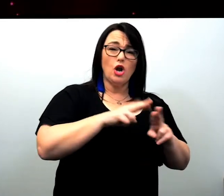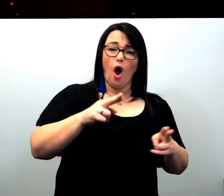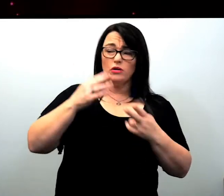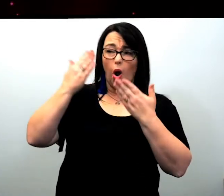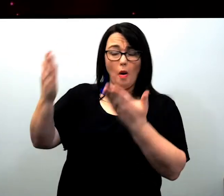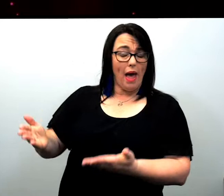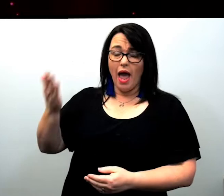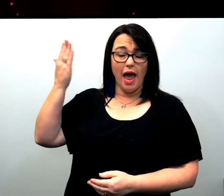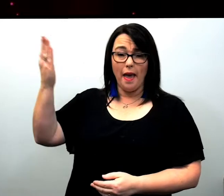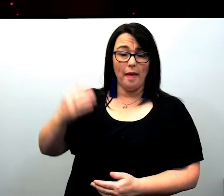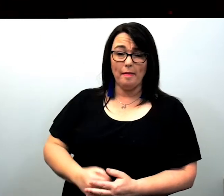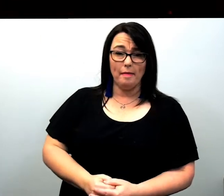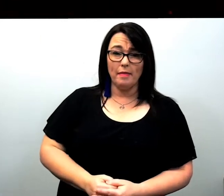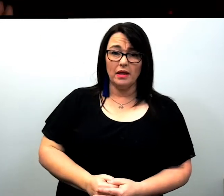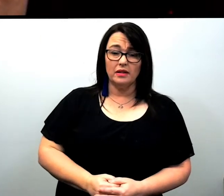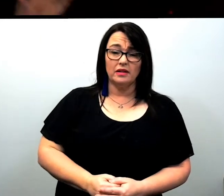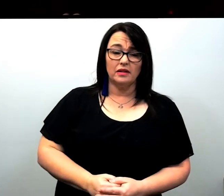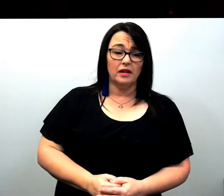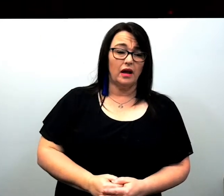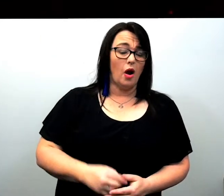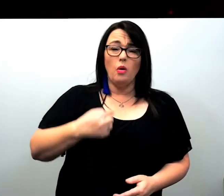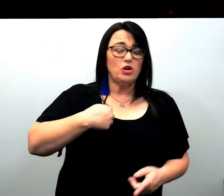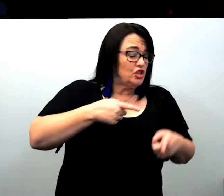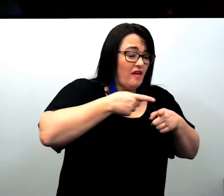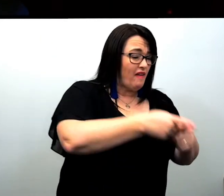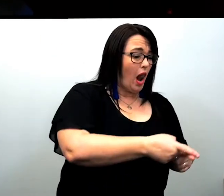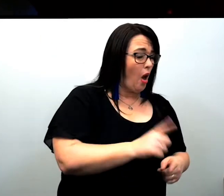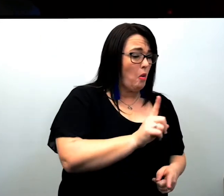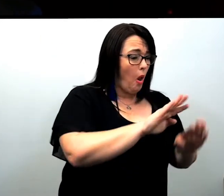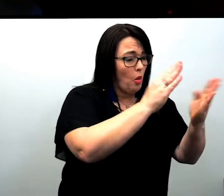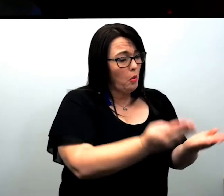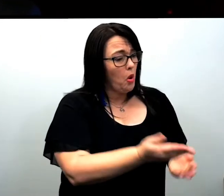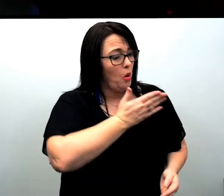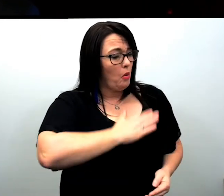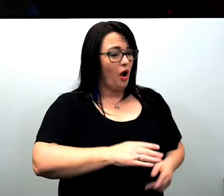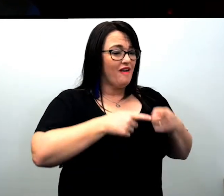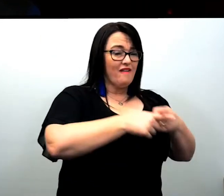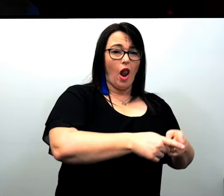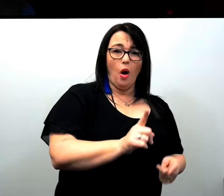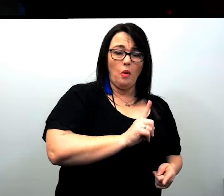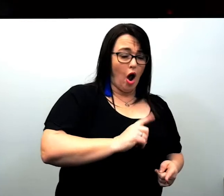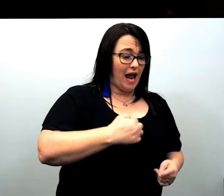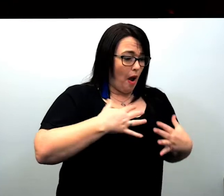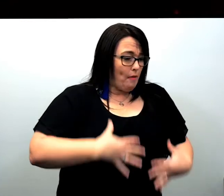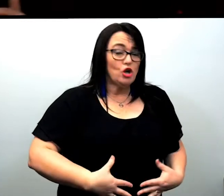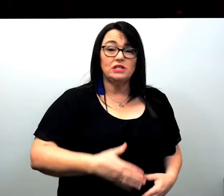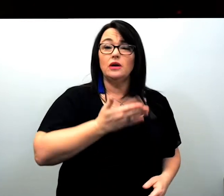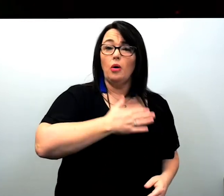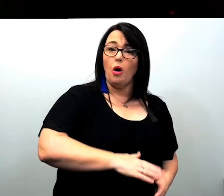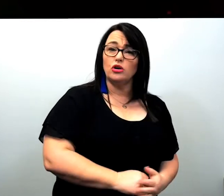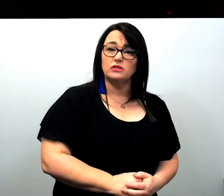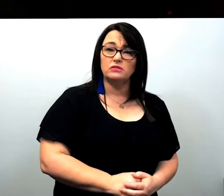whom also we also conducted ourselves in the lusts of our flesh, fulfilling the desires of the flesh and of the mind, and were